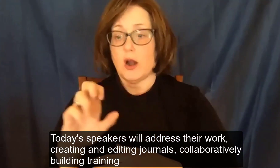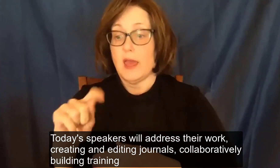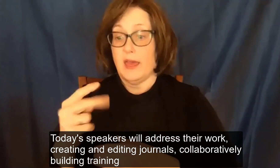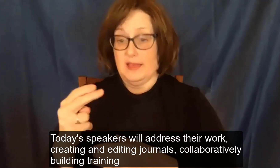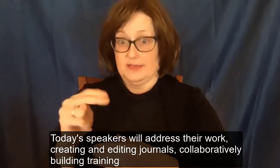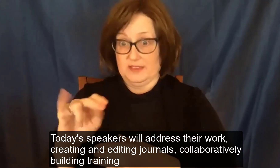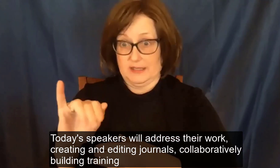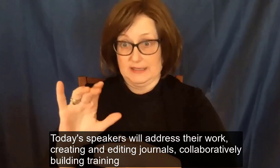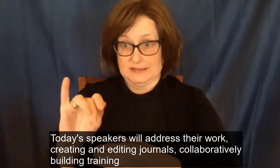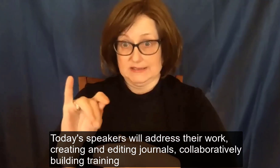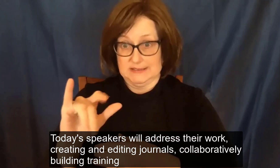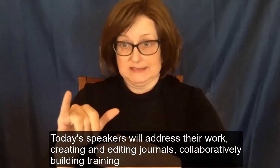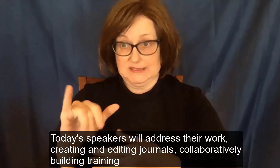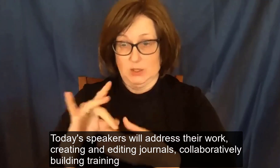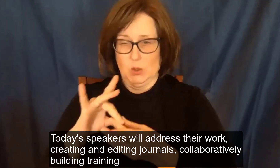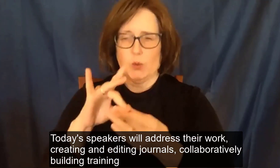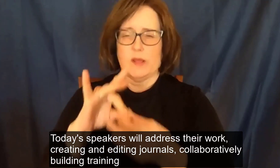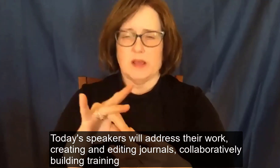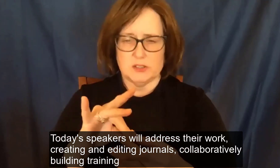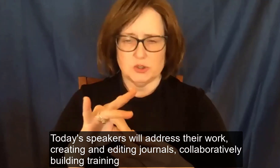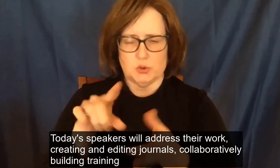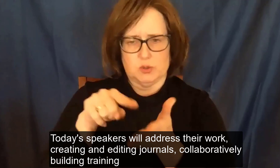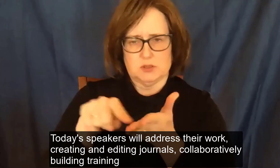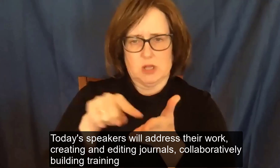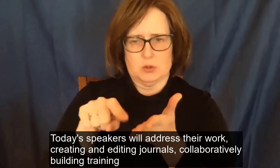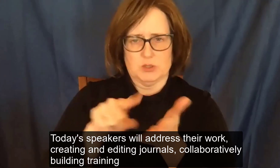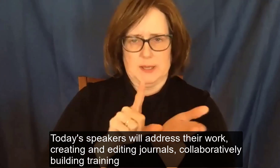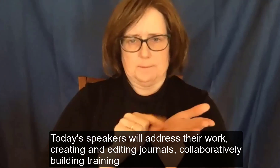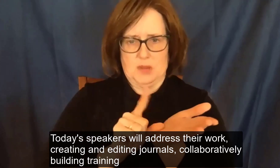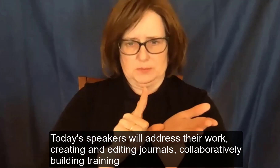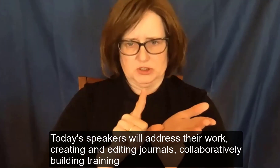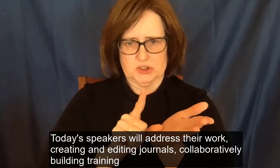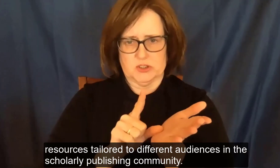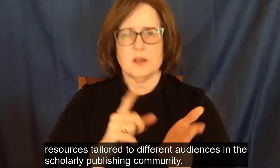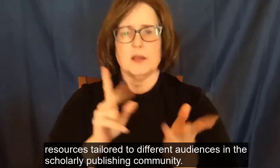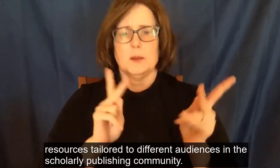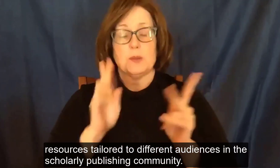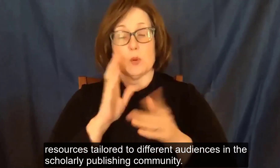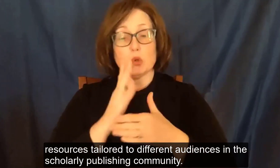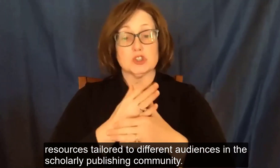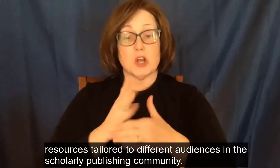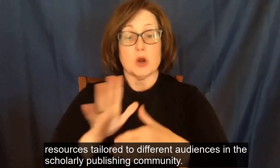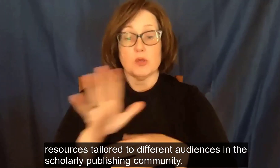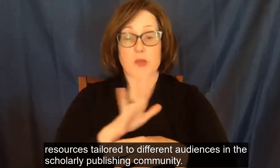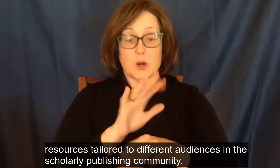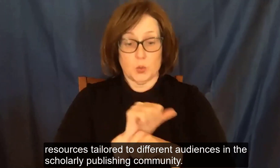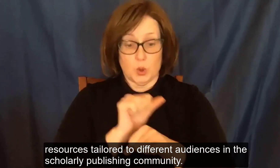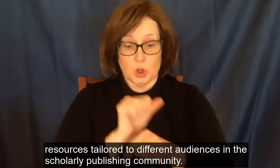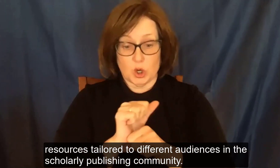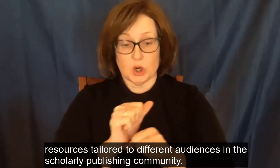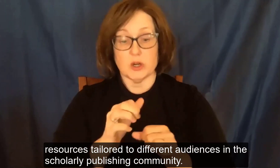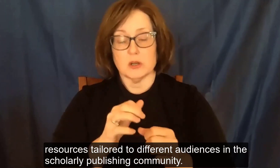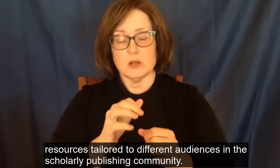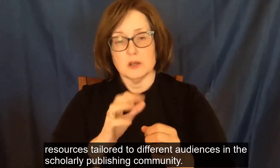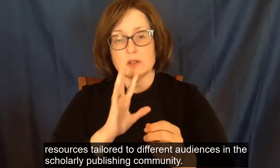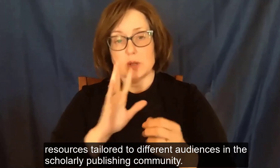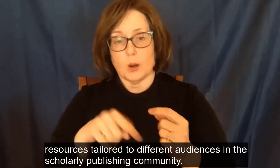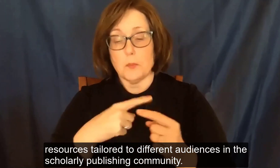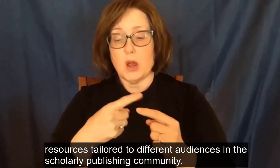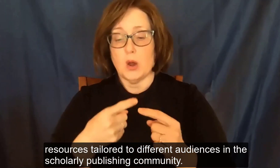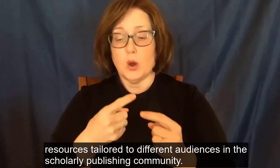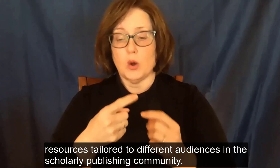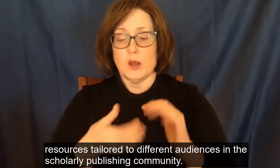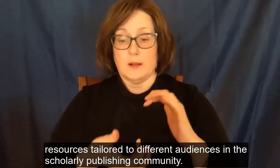their work, creating and editing journals, collaboratively building training resources tailored to different audiences in the